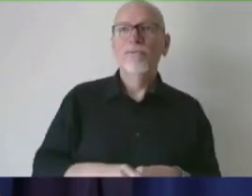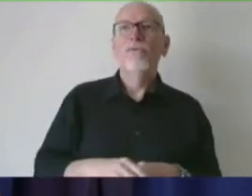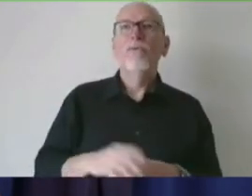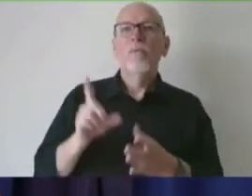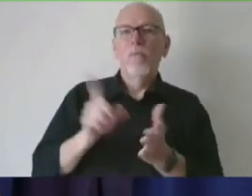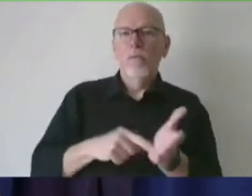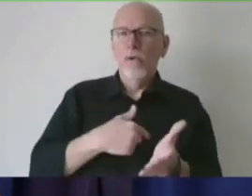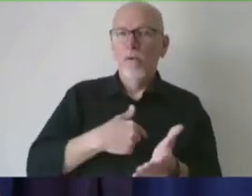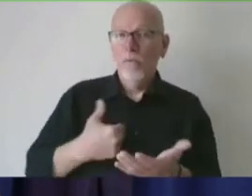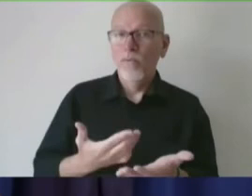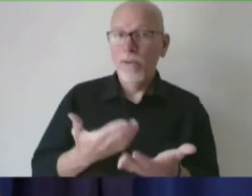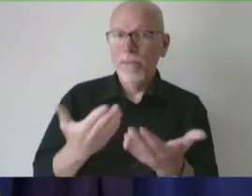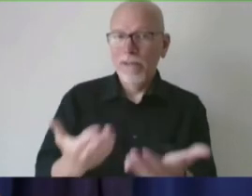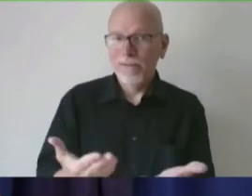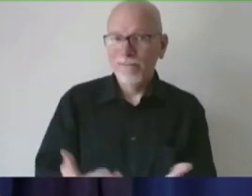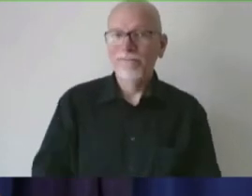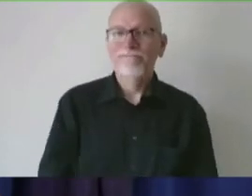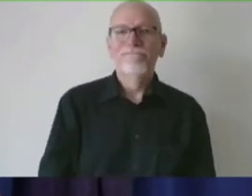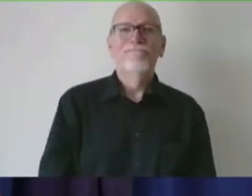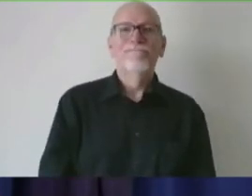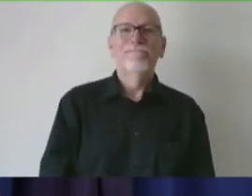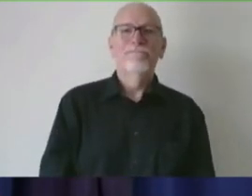are recommending.